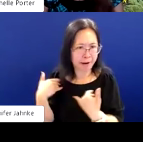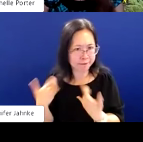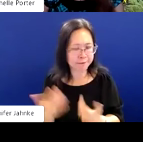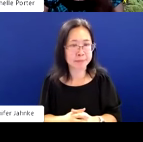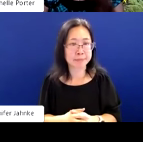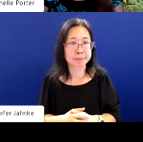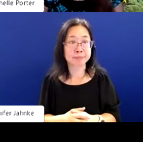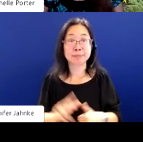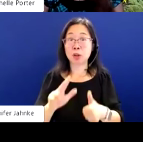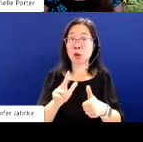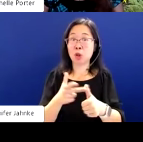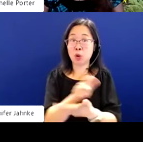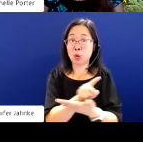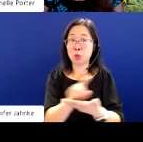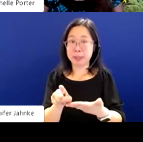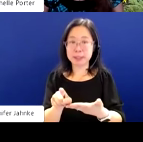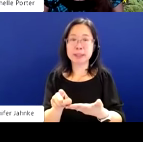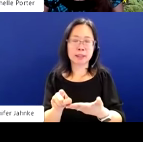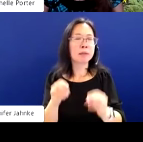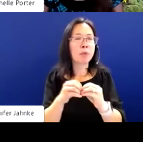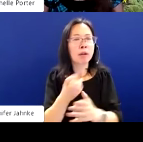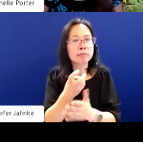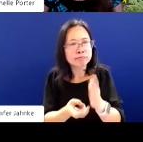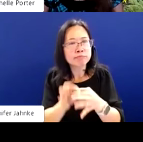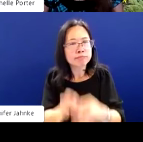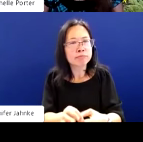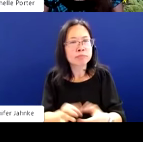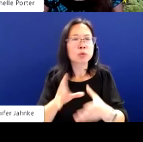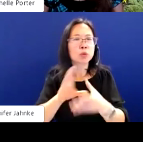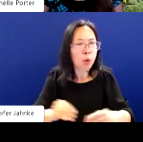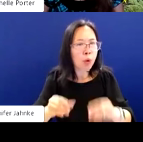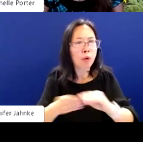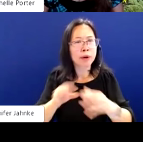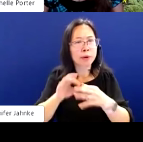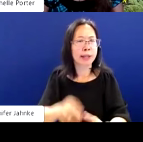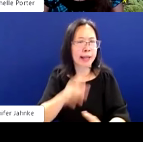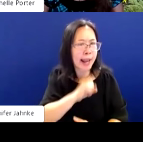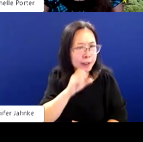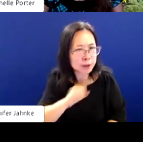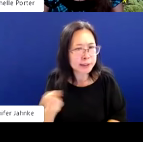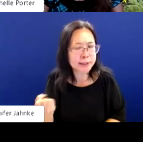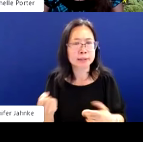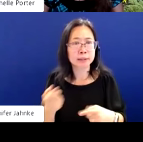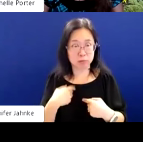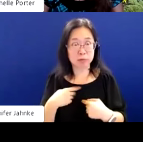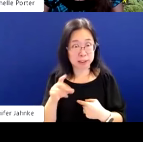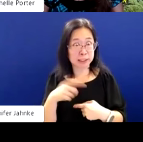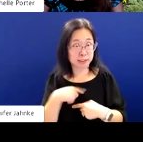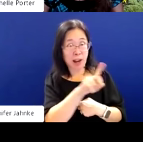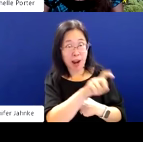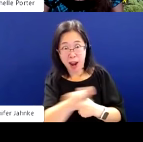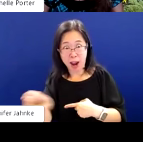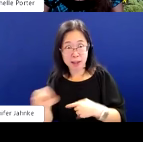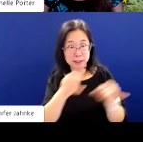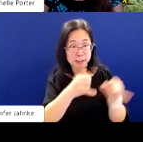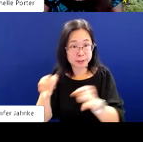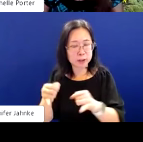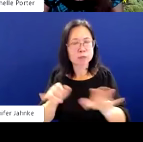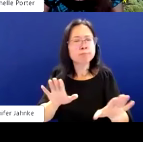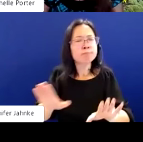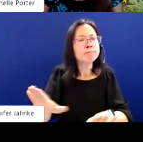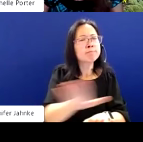really delving into stories that they were telling themselves about aging. We actually had asked them to come up with a narrative about